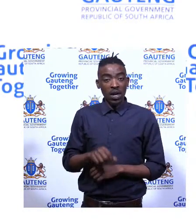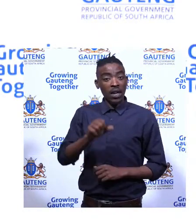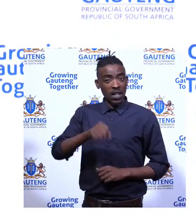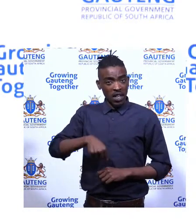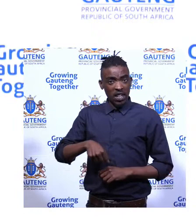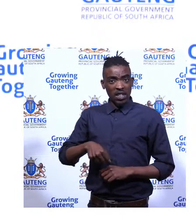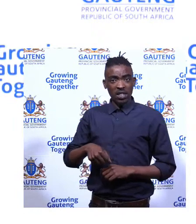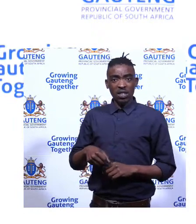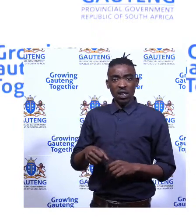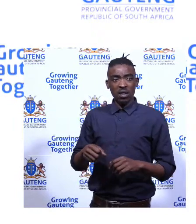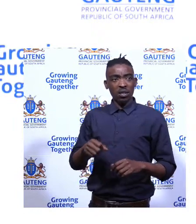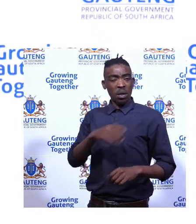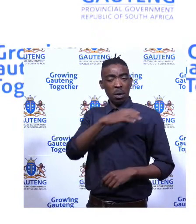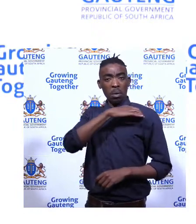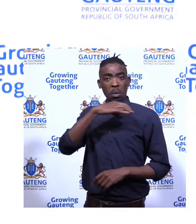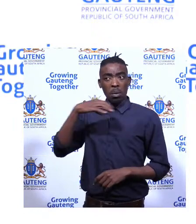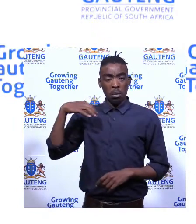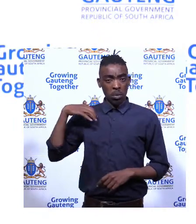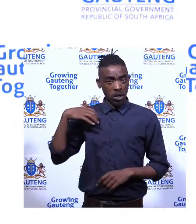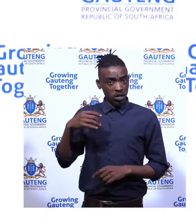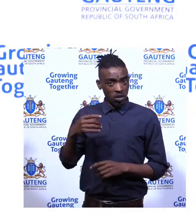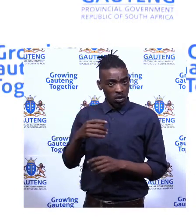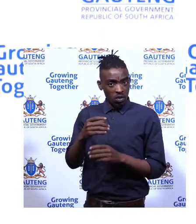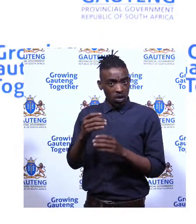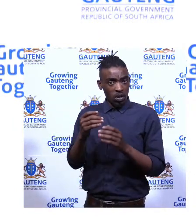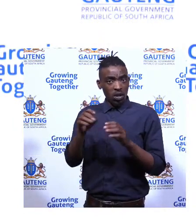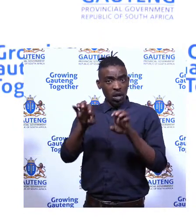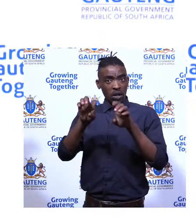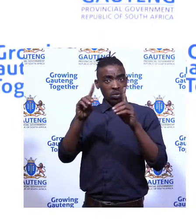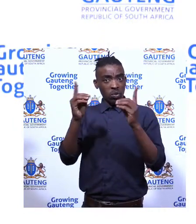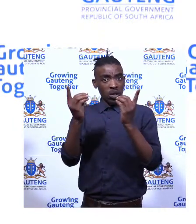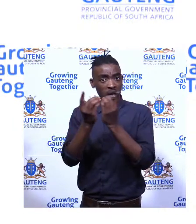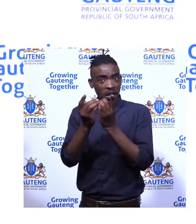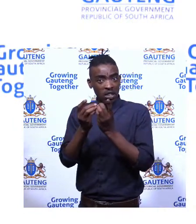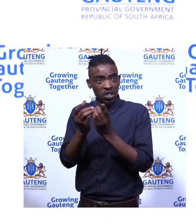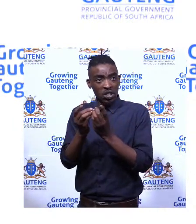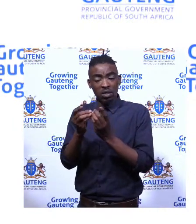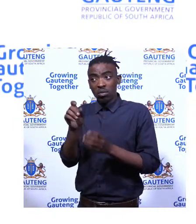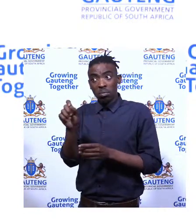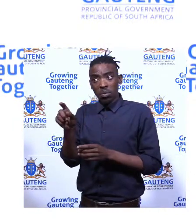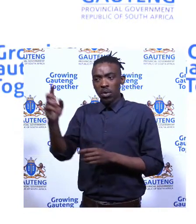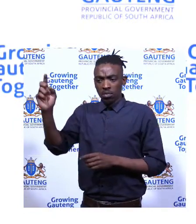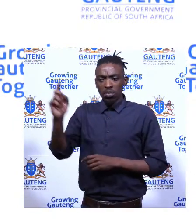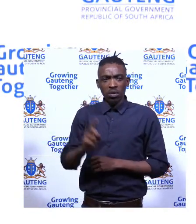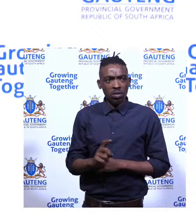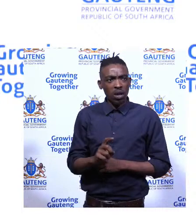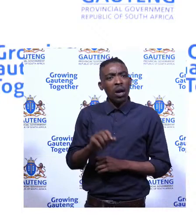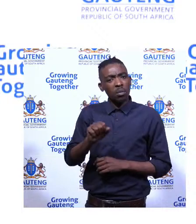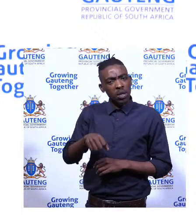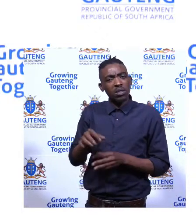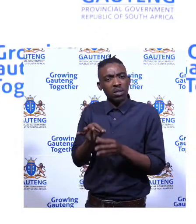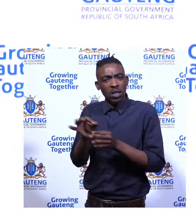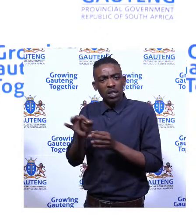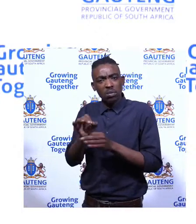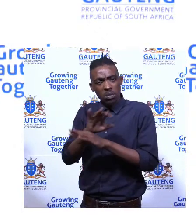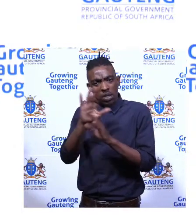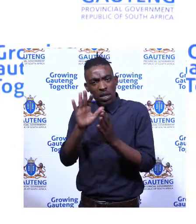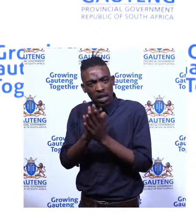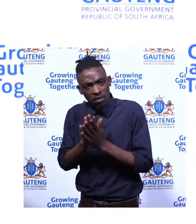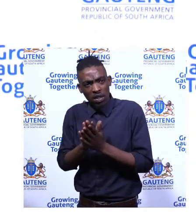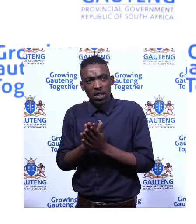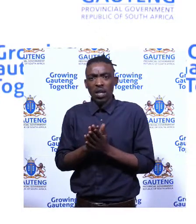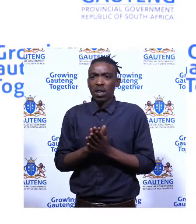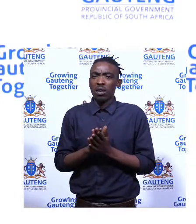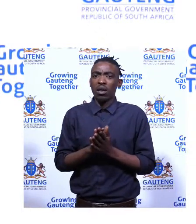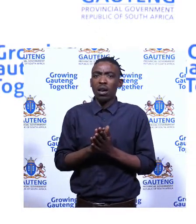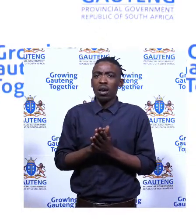listening very, very carefully. Our Provincial Executive Committee endorses the recommendations of our advisory council that